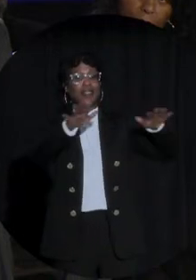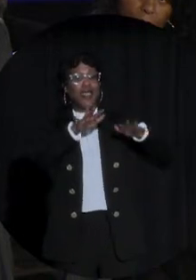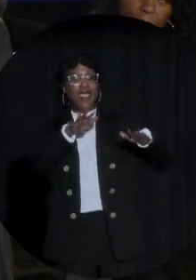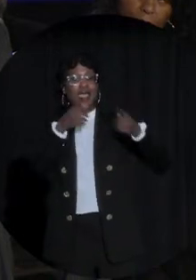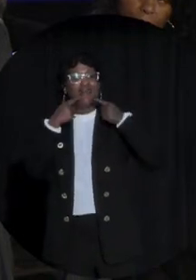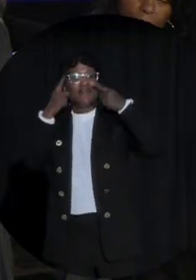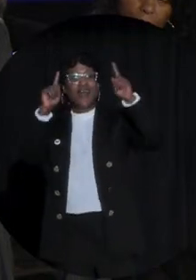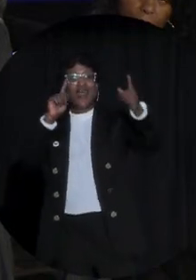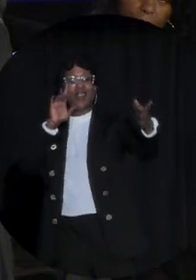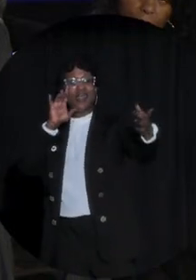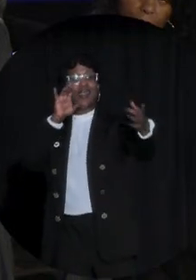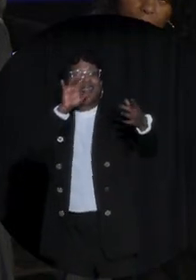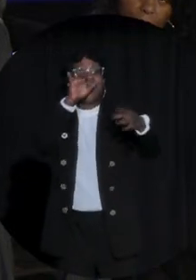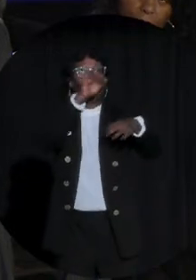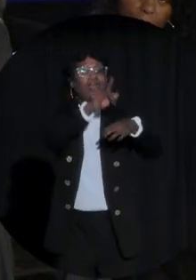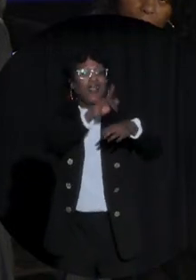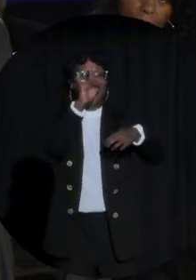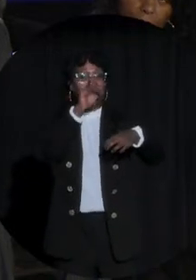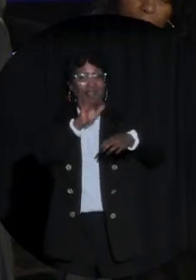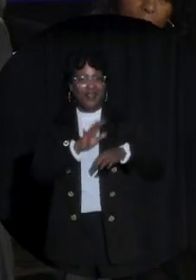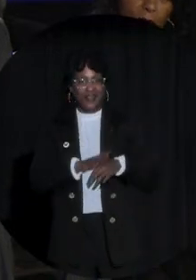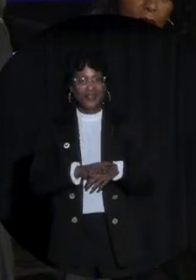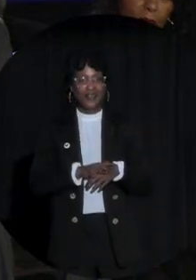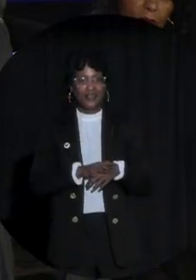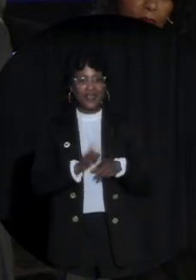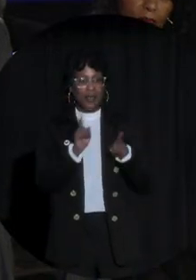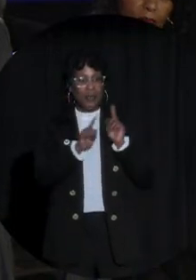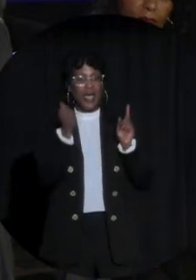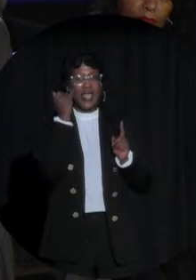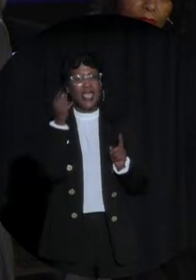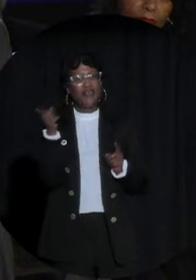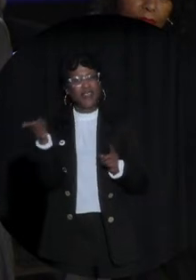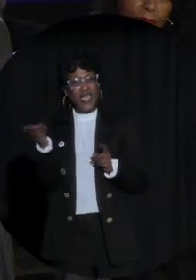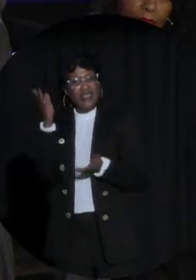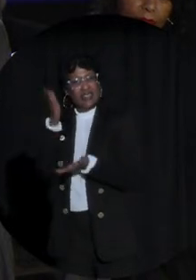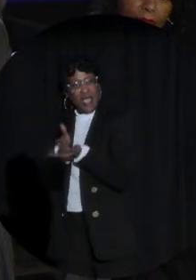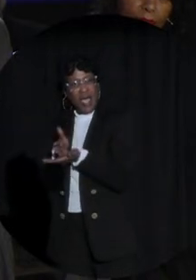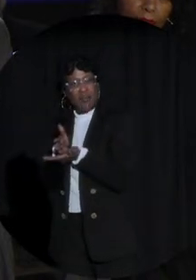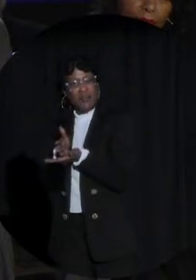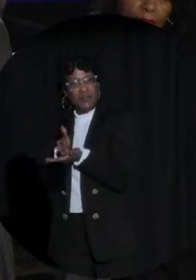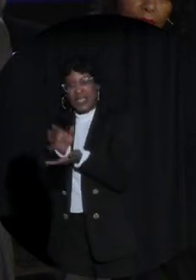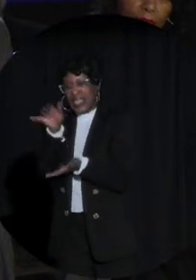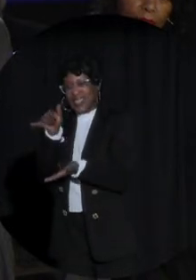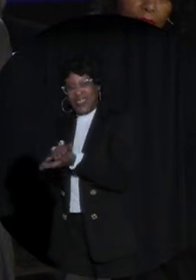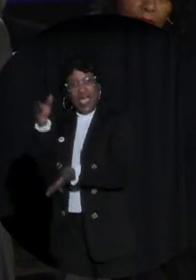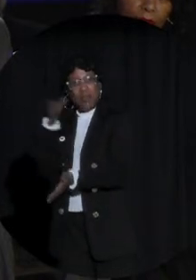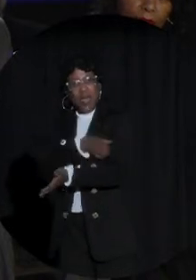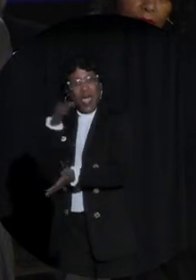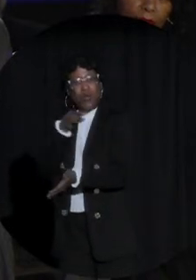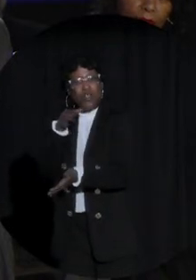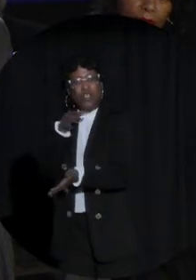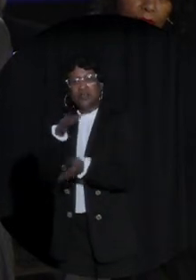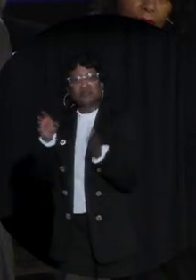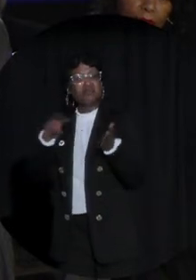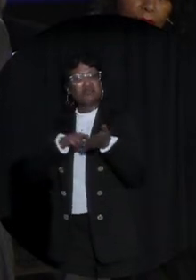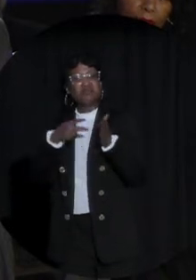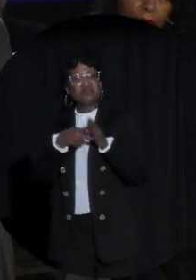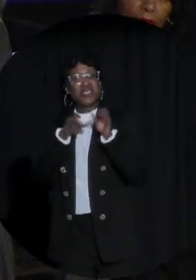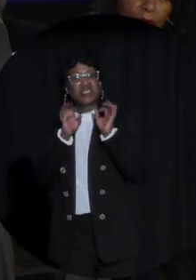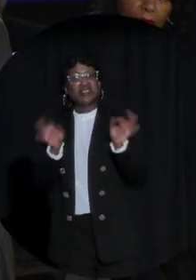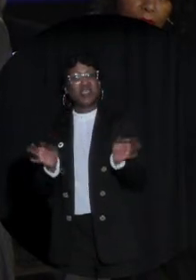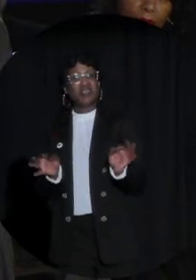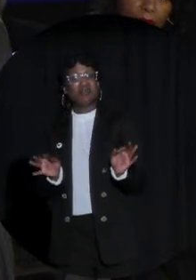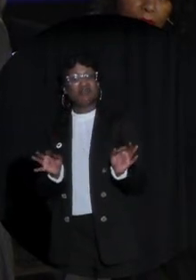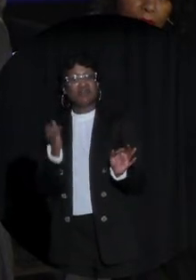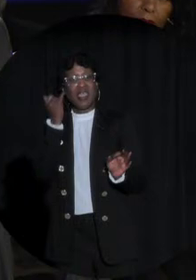to that point would mean little if they didn't keep going. What power would they have if they were content to stay